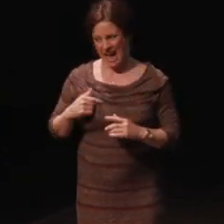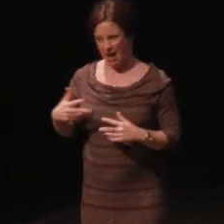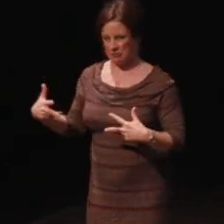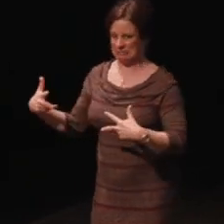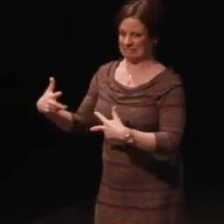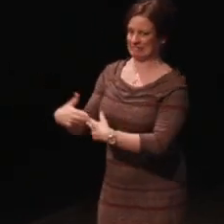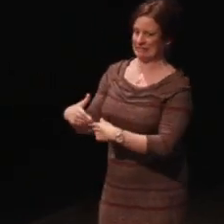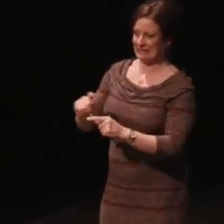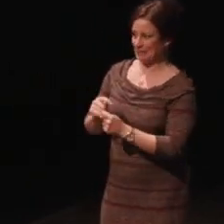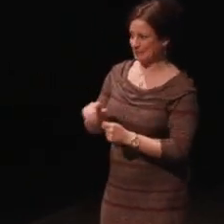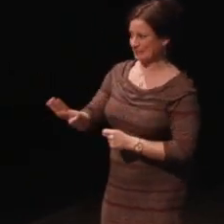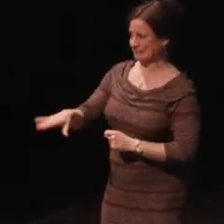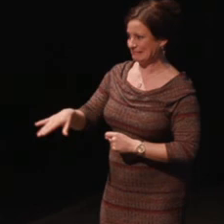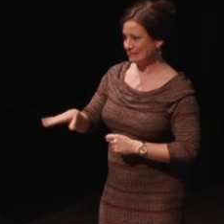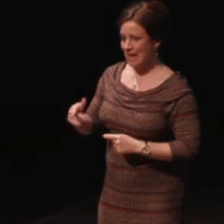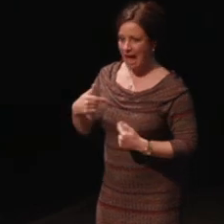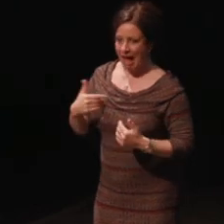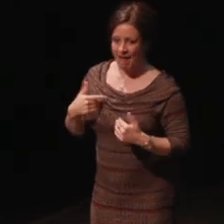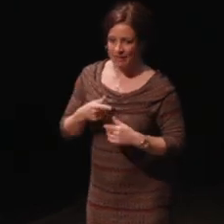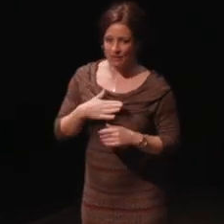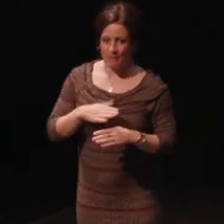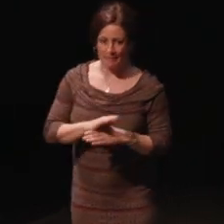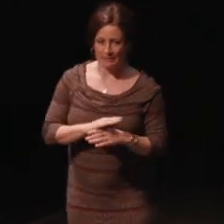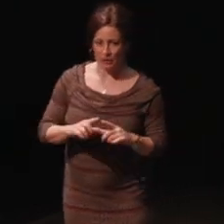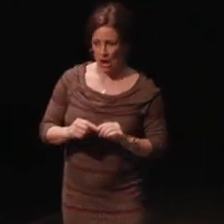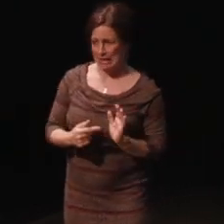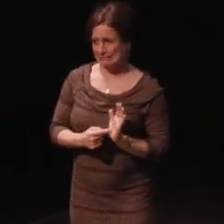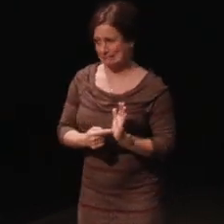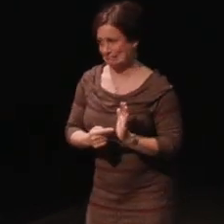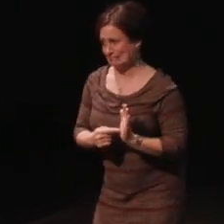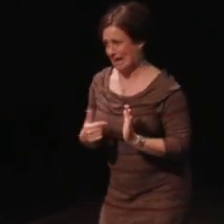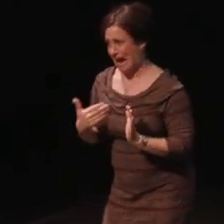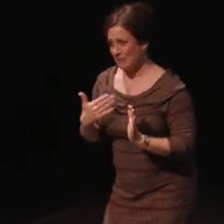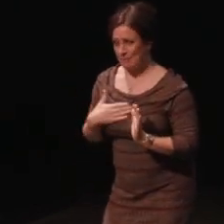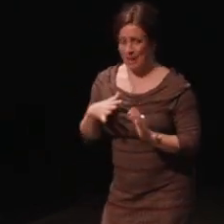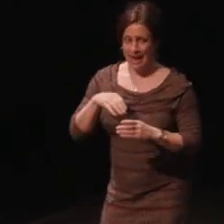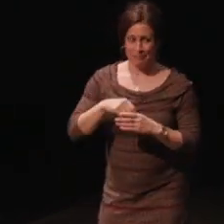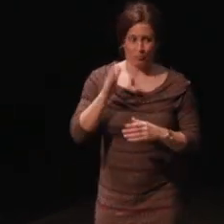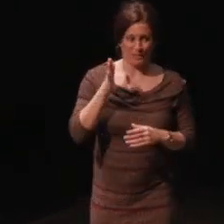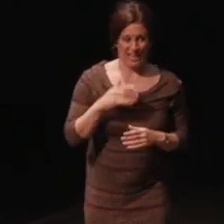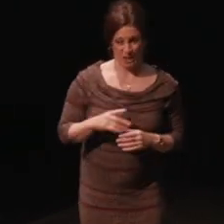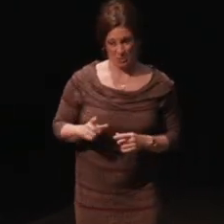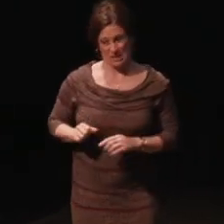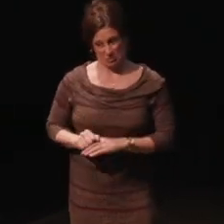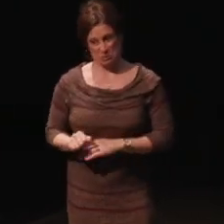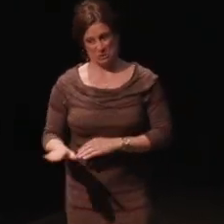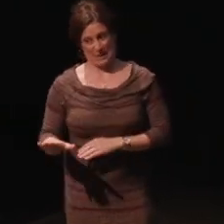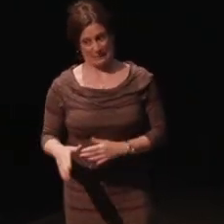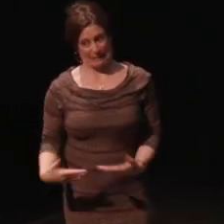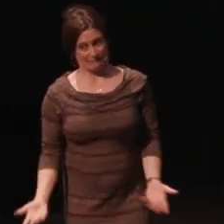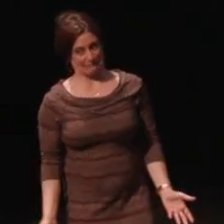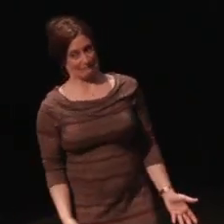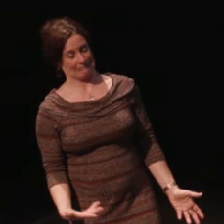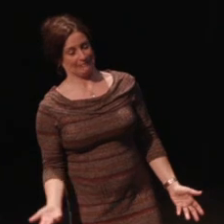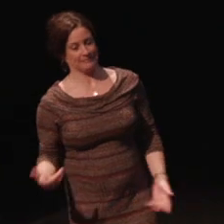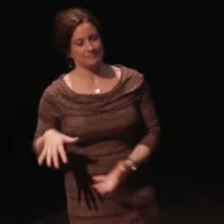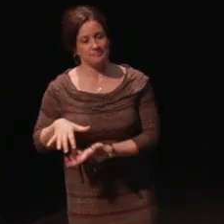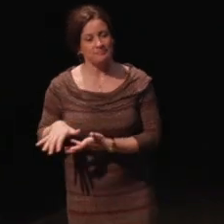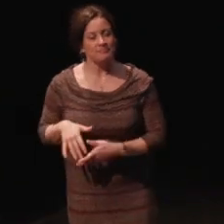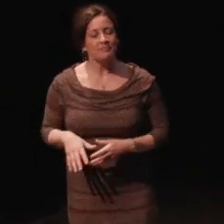the team off, saying, guys, I have this on my business cards, and I have this in my presentation. We need to ship.